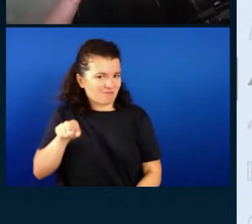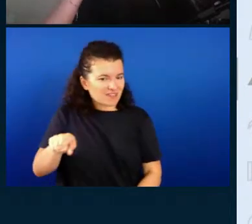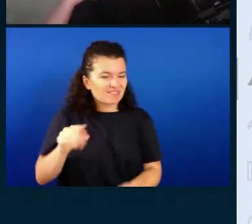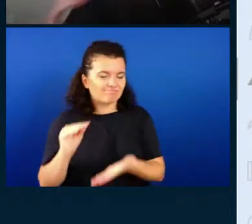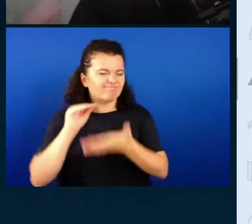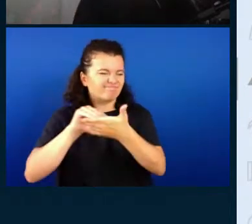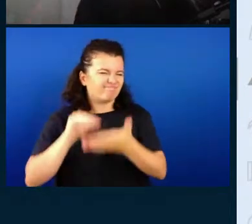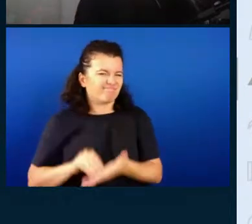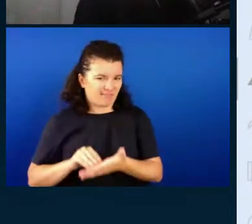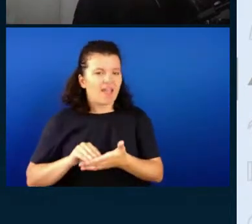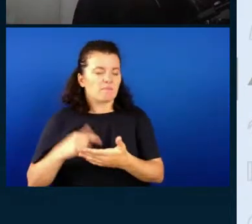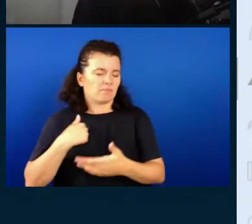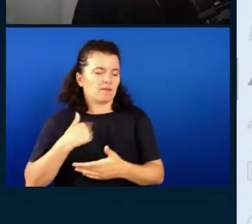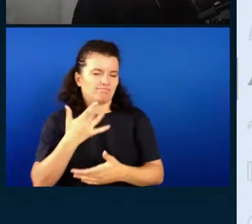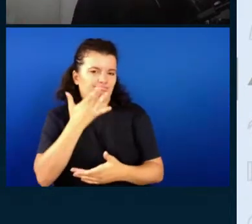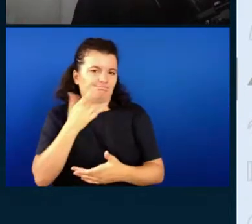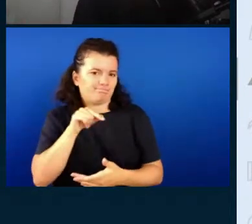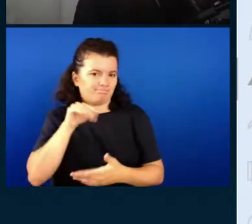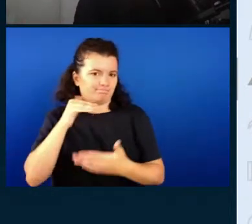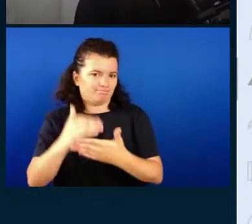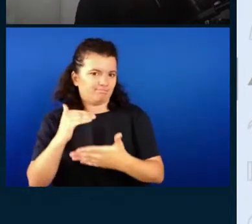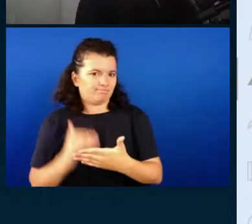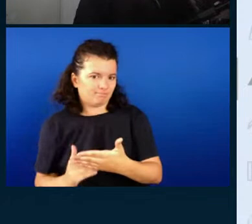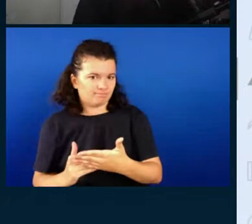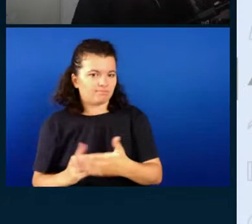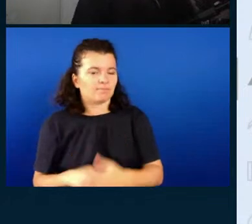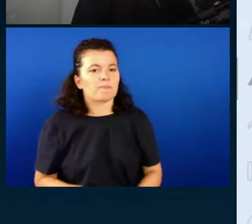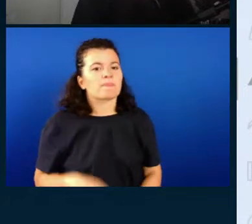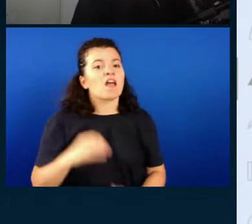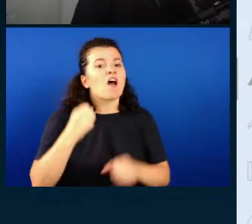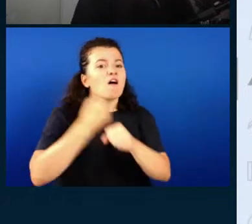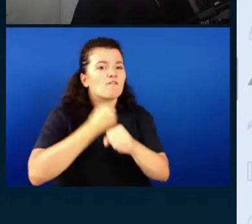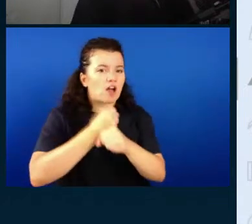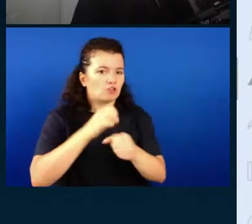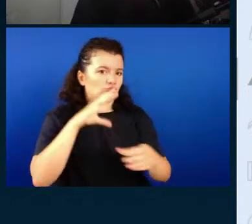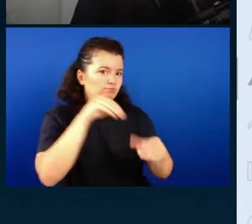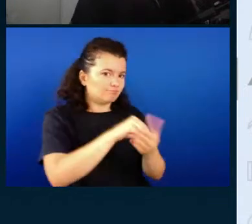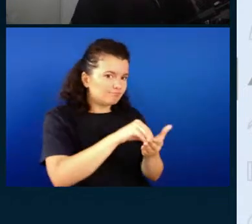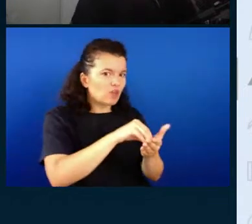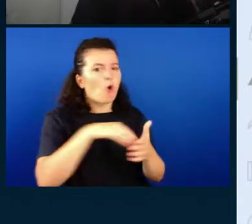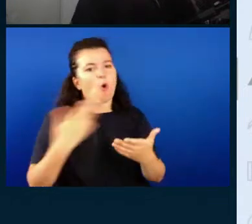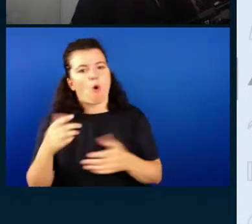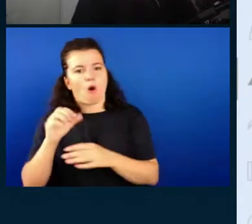to the URL, and admin means there's one specific key added.